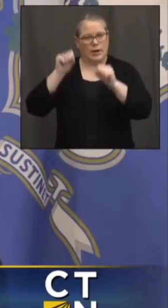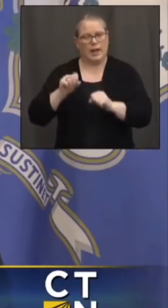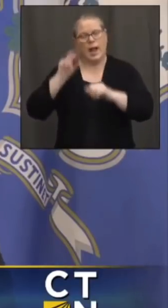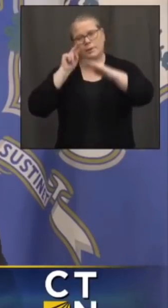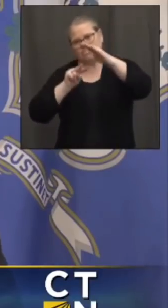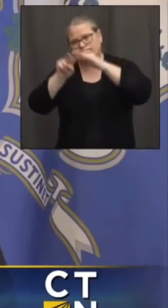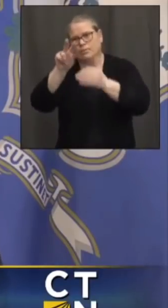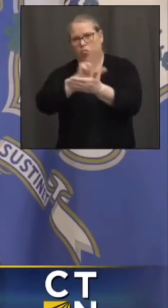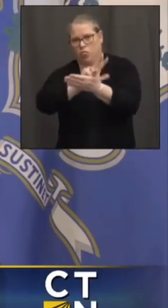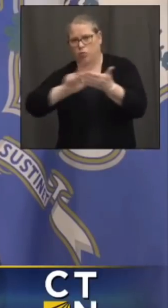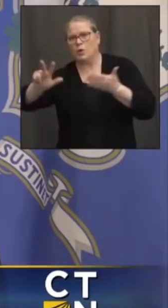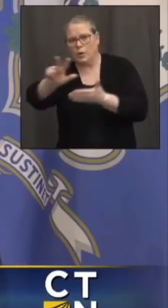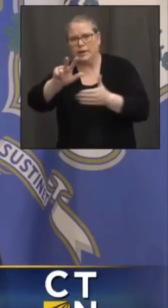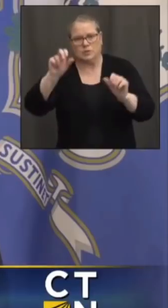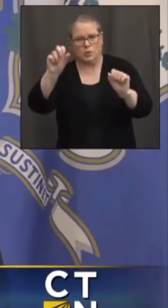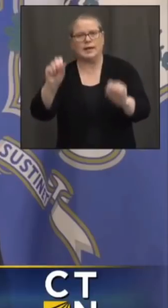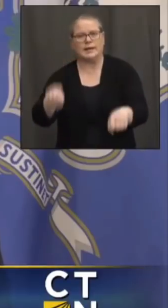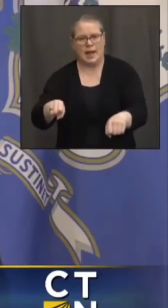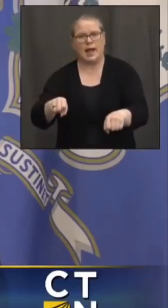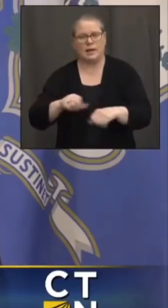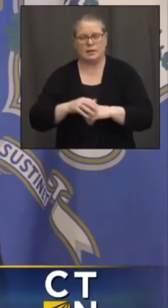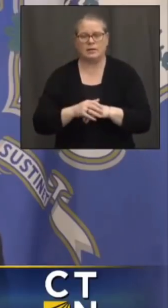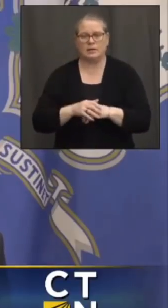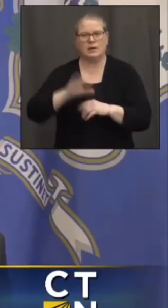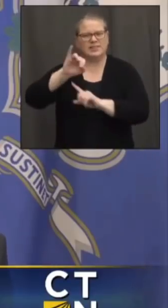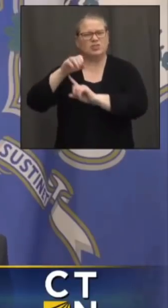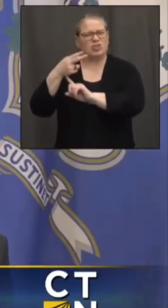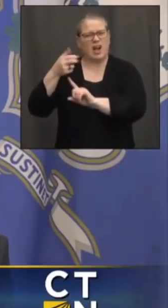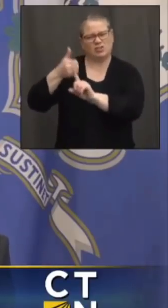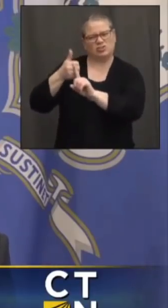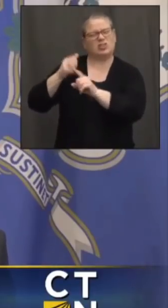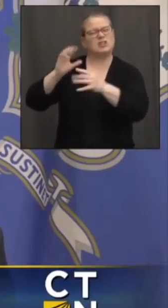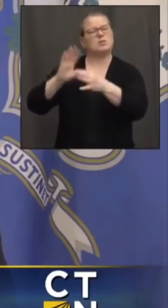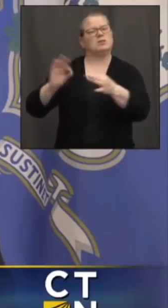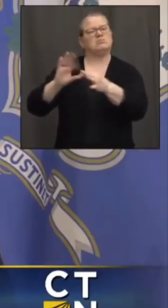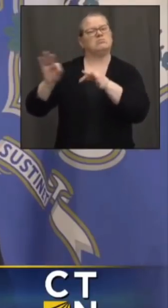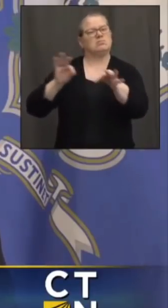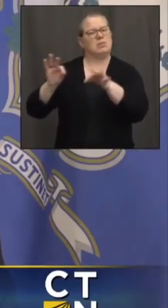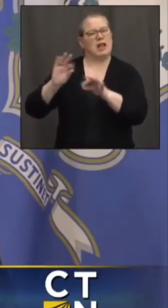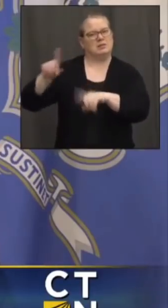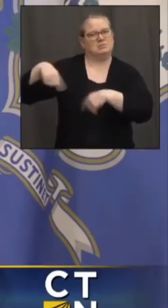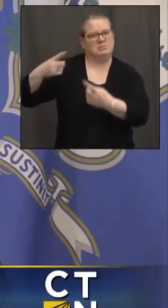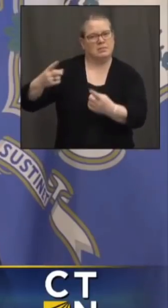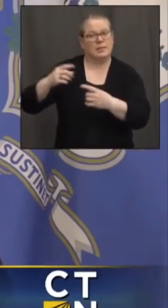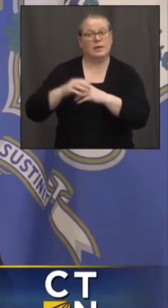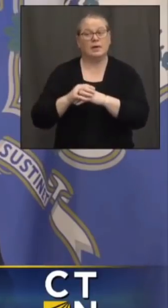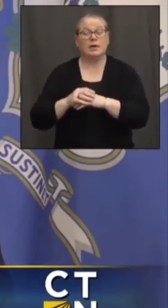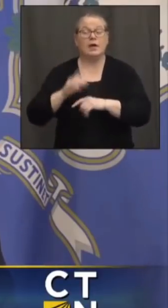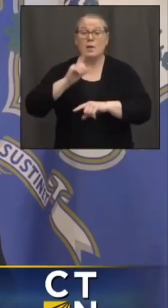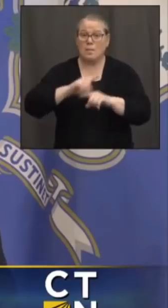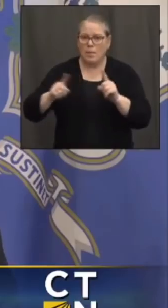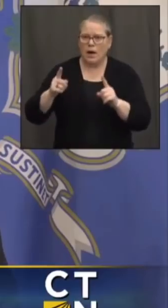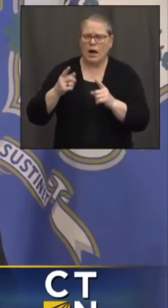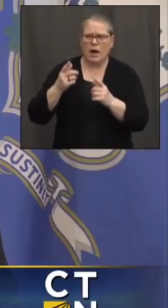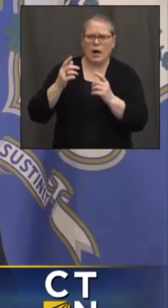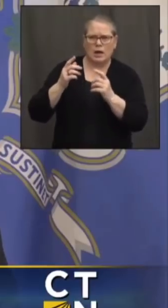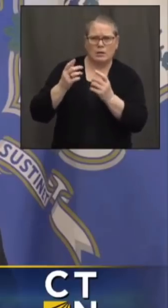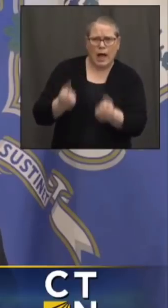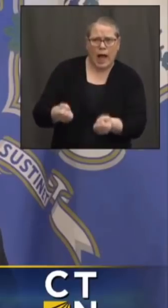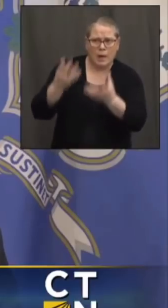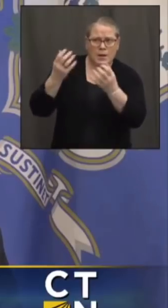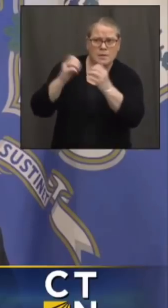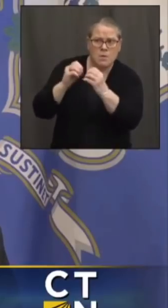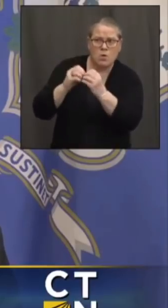that. A little less clarity in terms of how fast we think we can ramp up that supply of vaccines. But